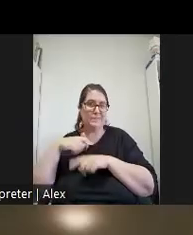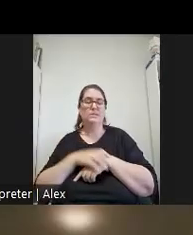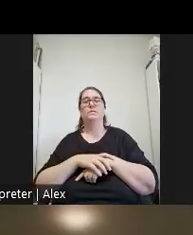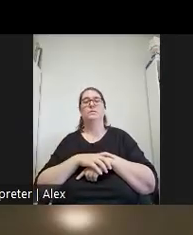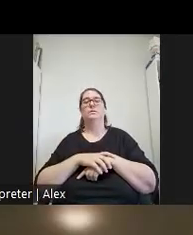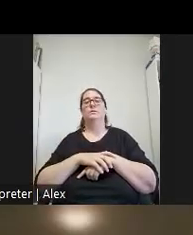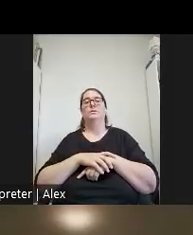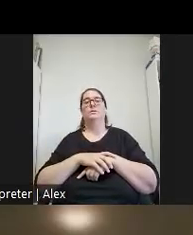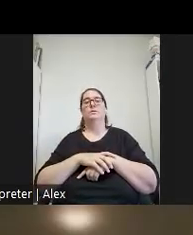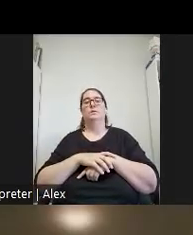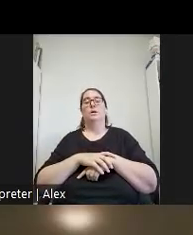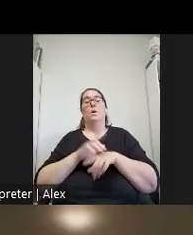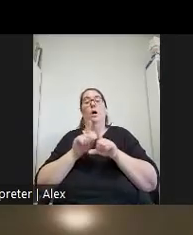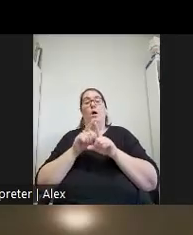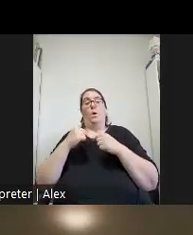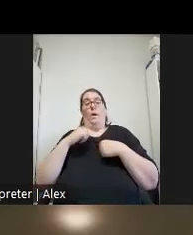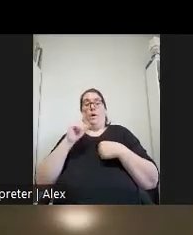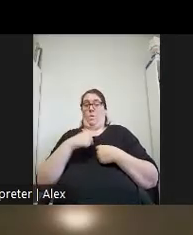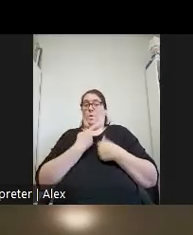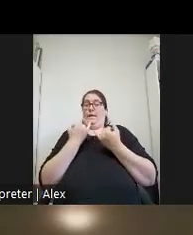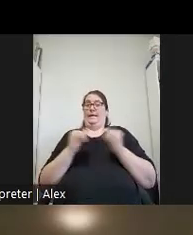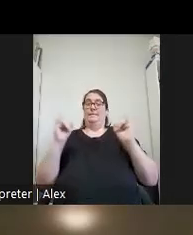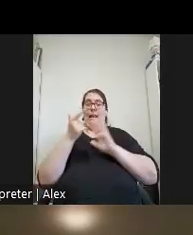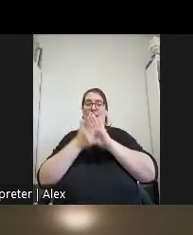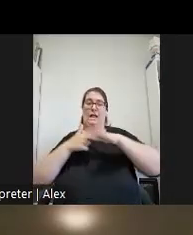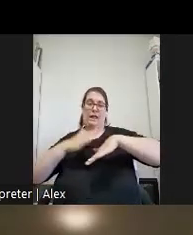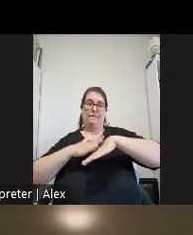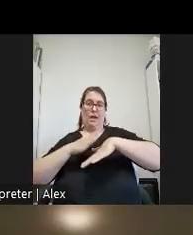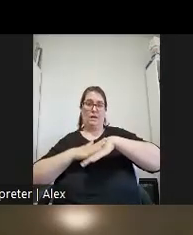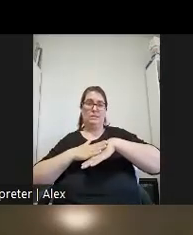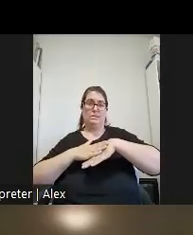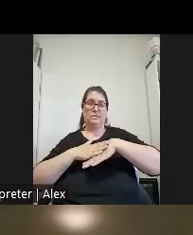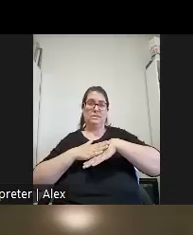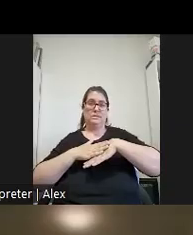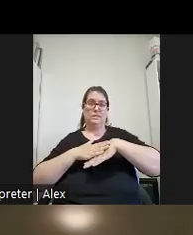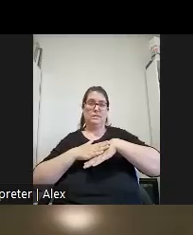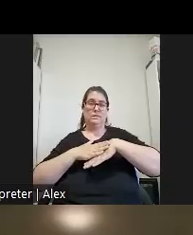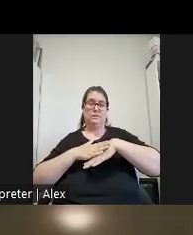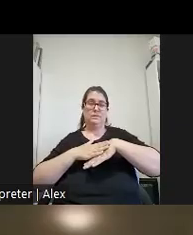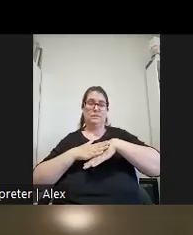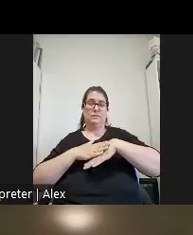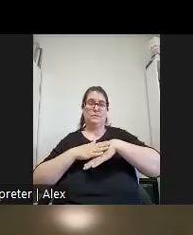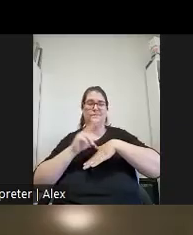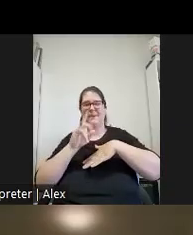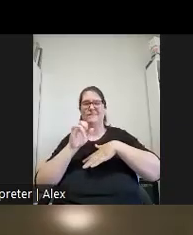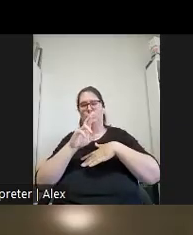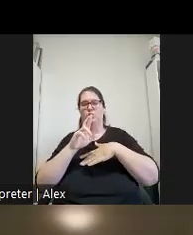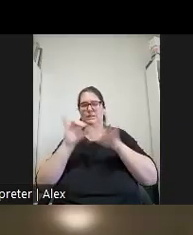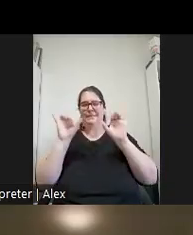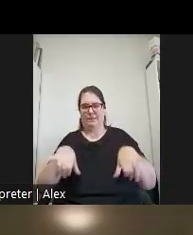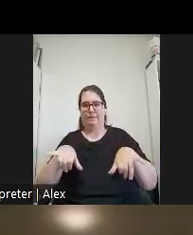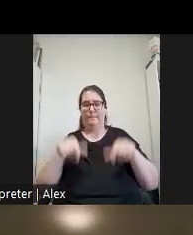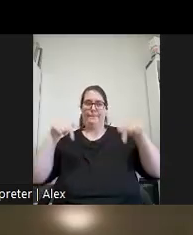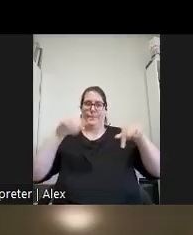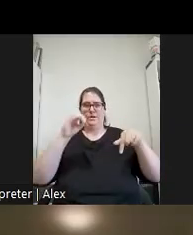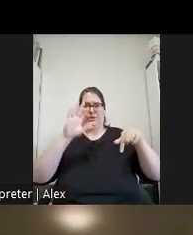as well. We are the only independent legal advice voucher system service here in